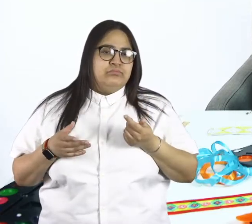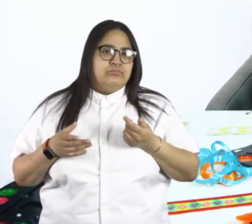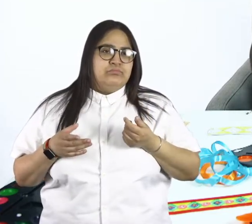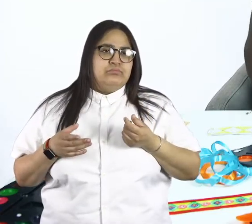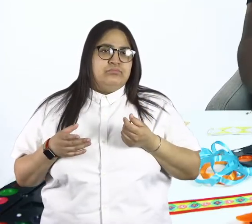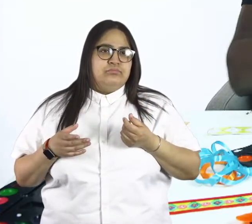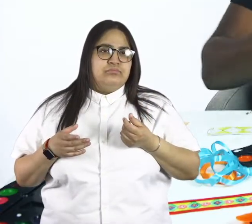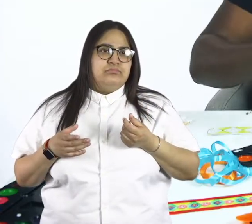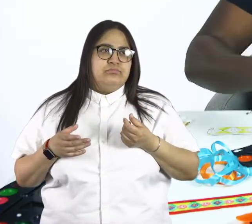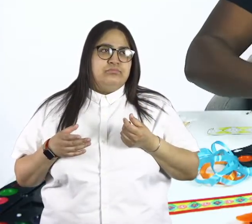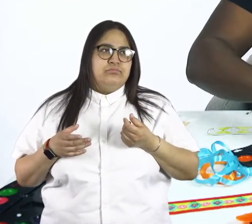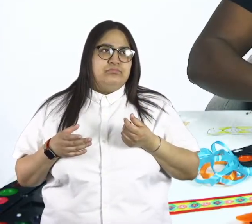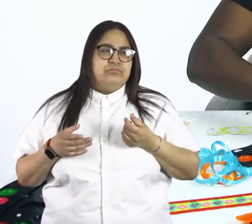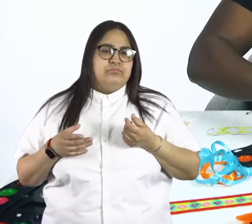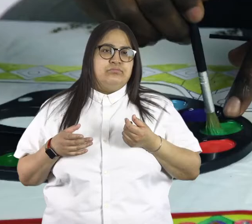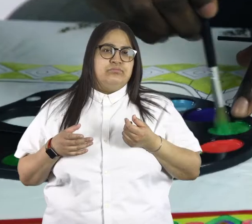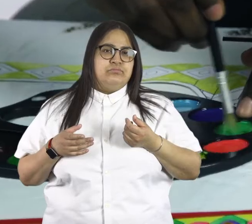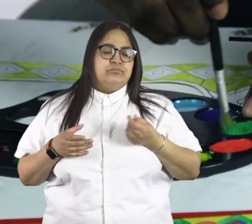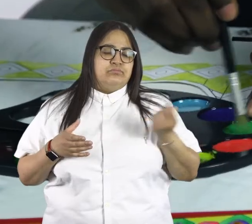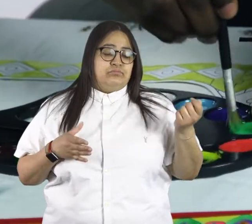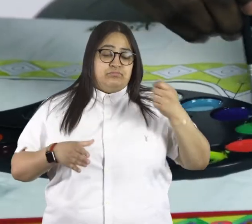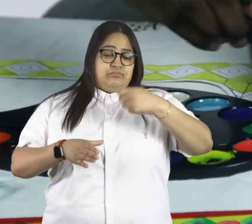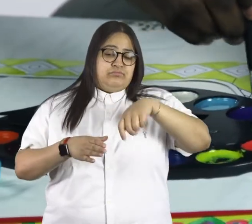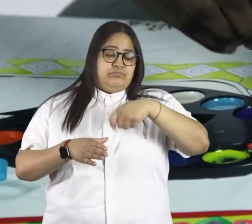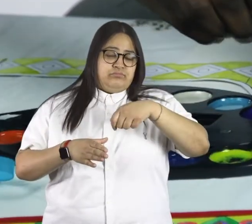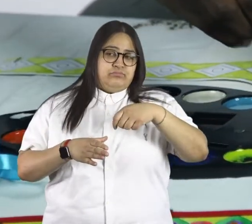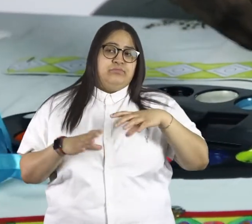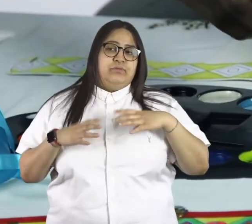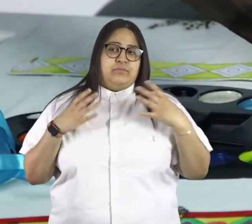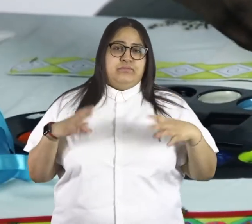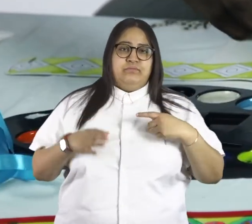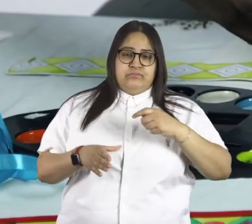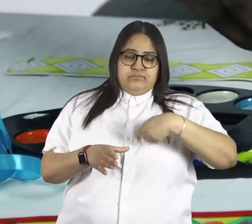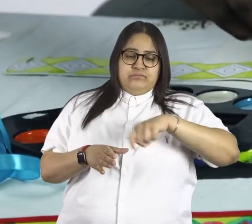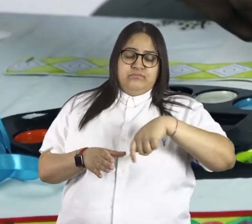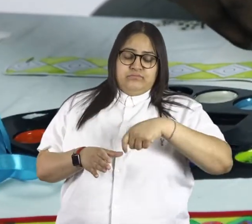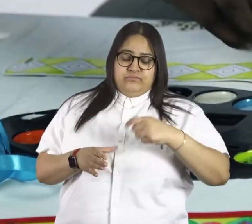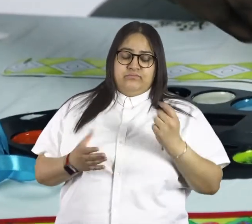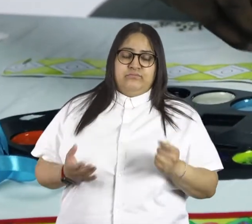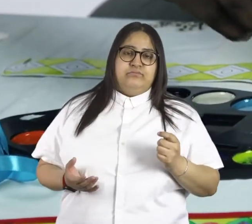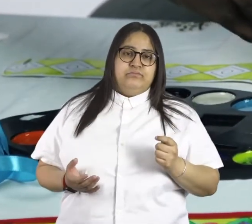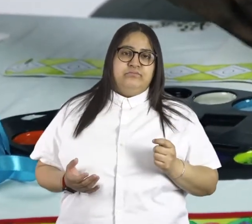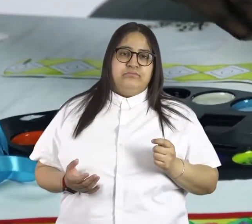go back to my stirring brush and stir in that green.